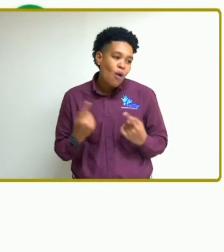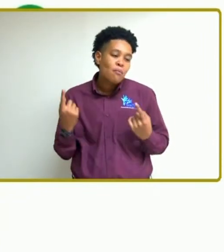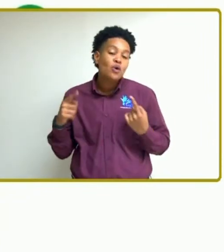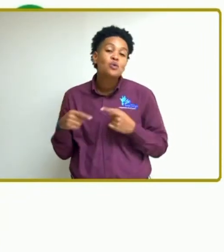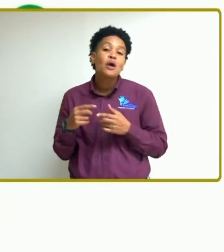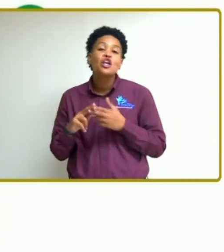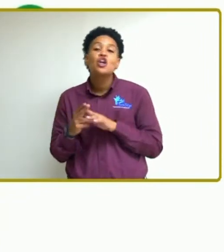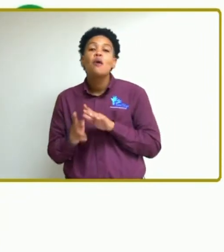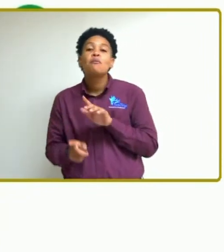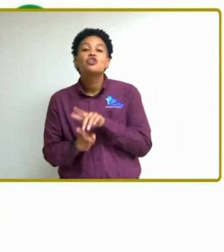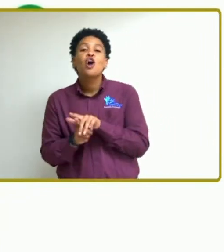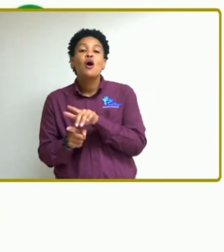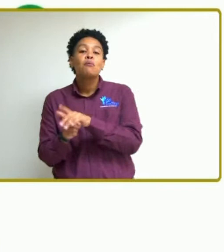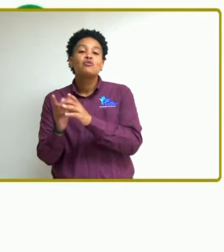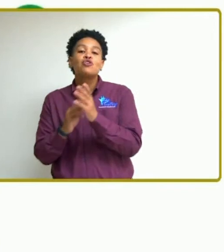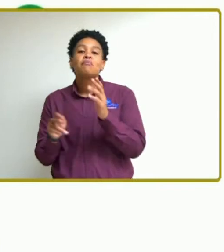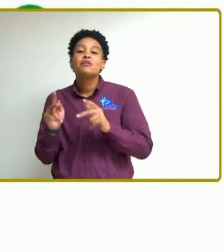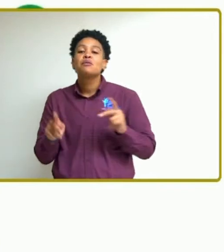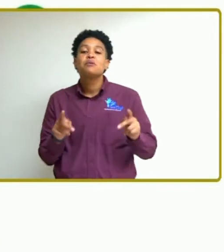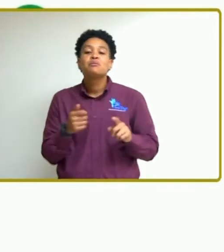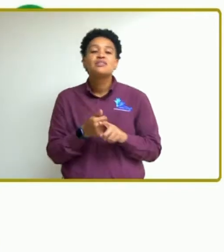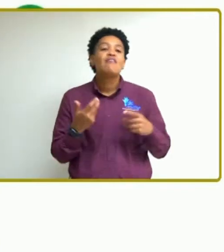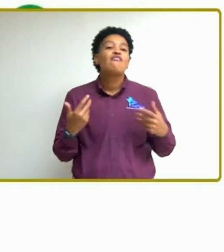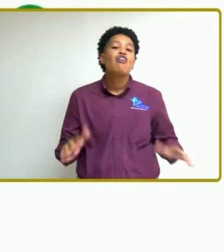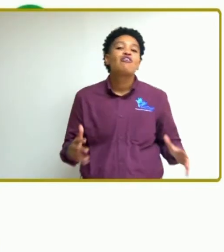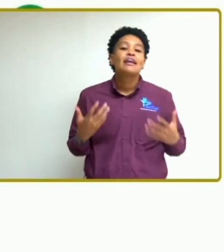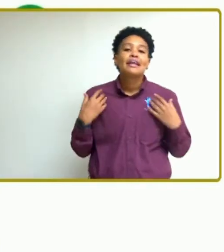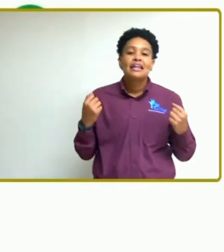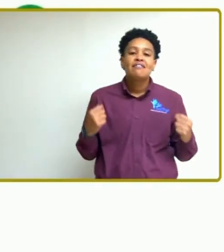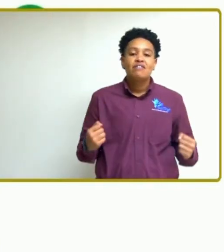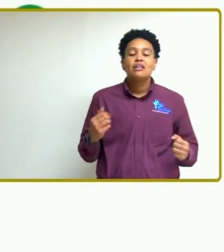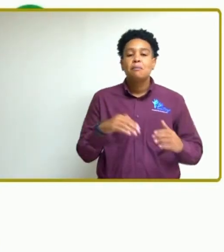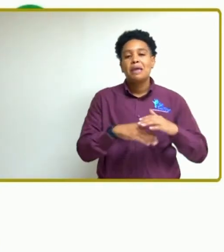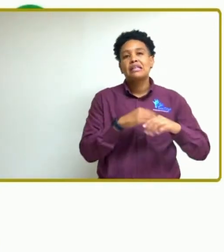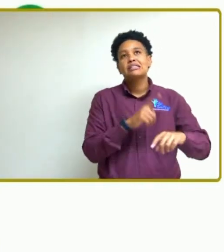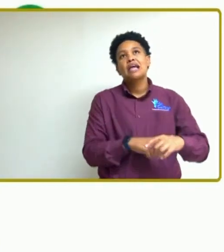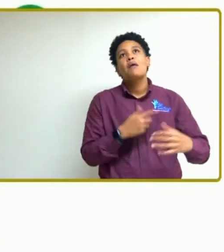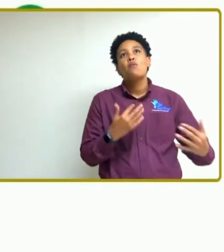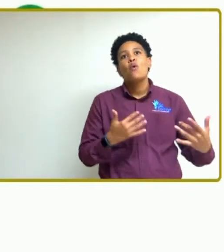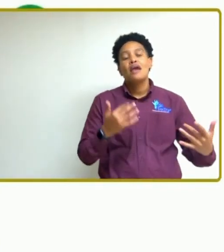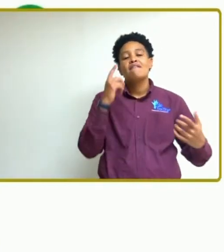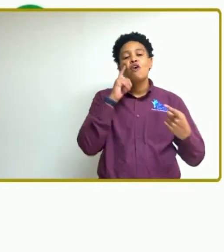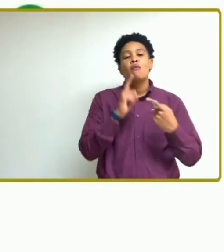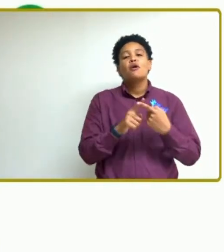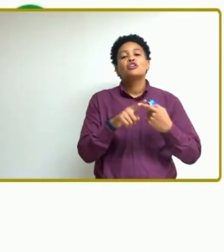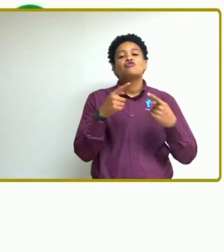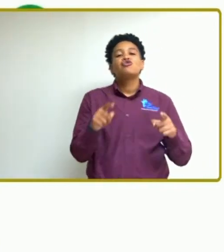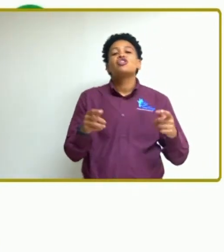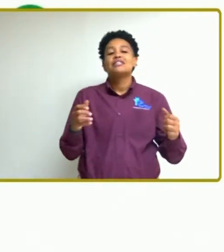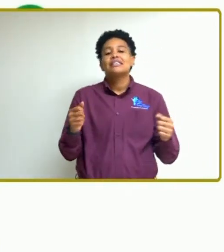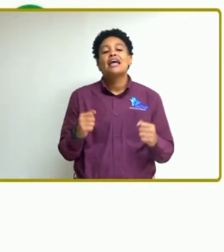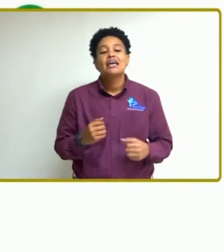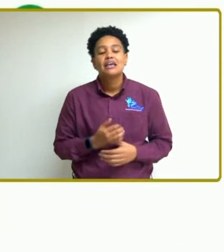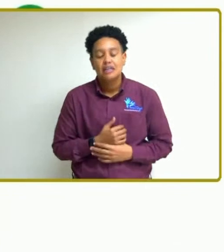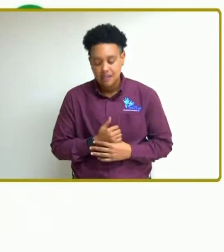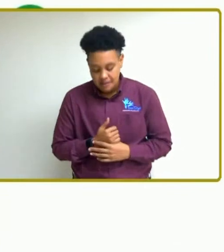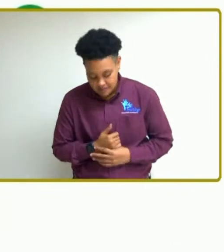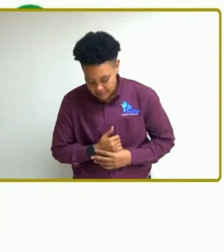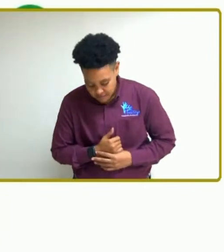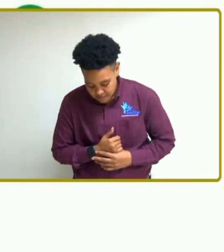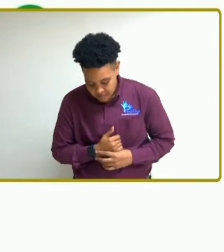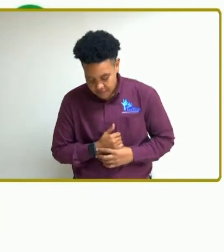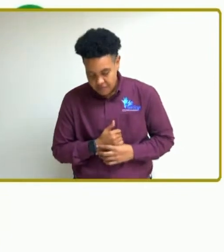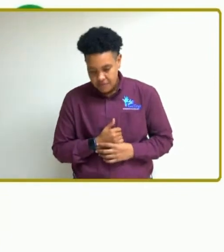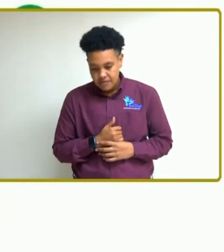are coming in, some of these persons have recovered already based on the time the positive took to come in. How